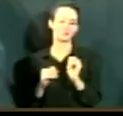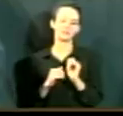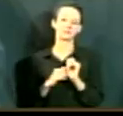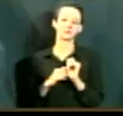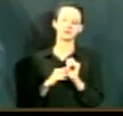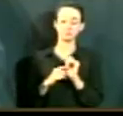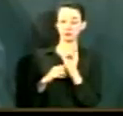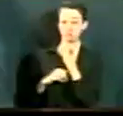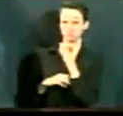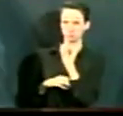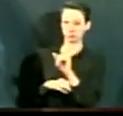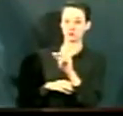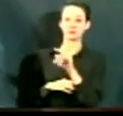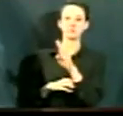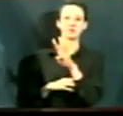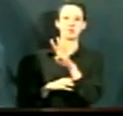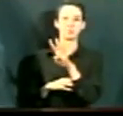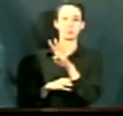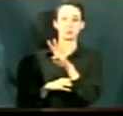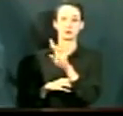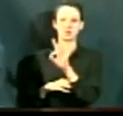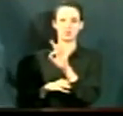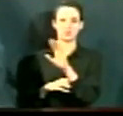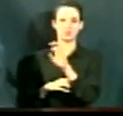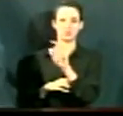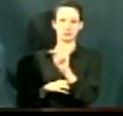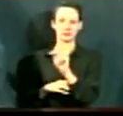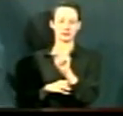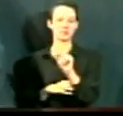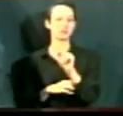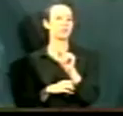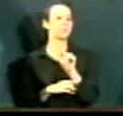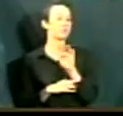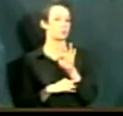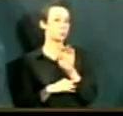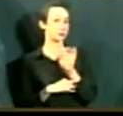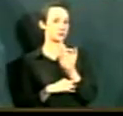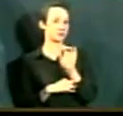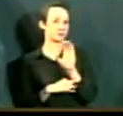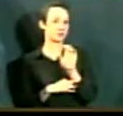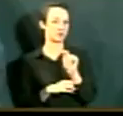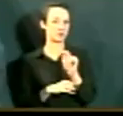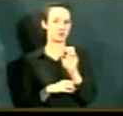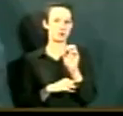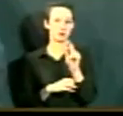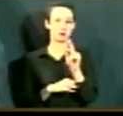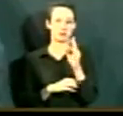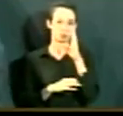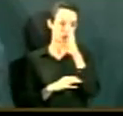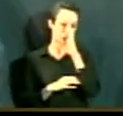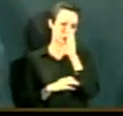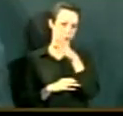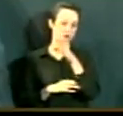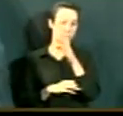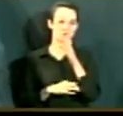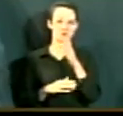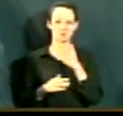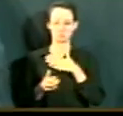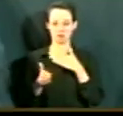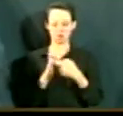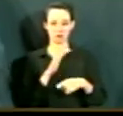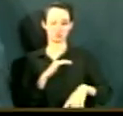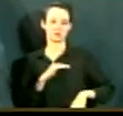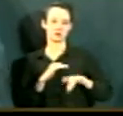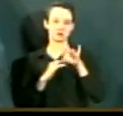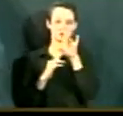be the 48 cents to the 48 $1. cents. Yeah. All right. And that is direct cost out of my pocket. That's